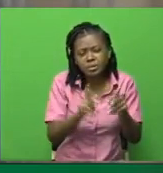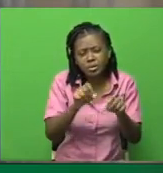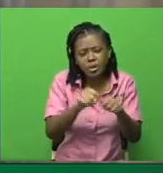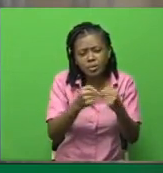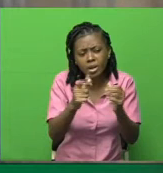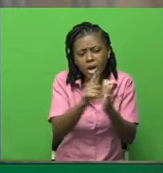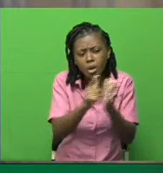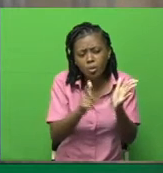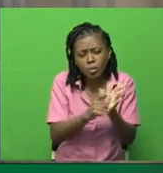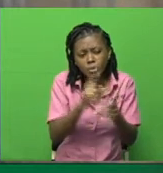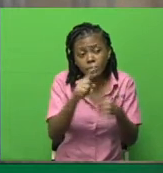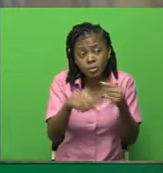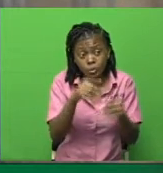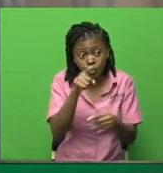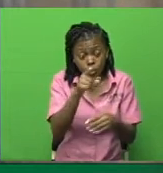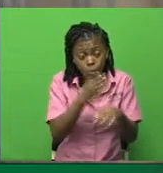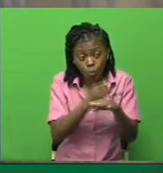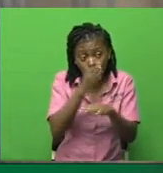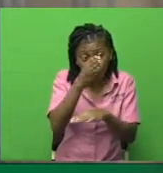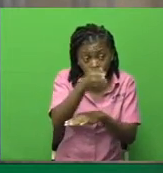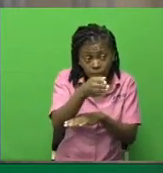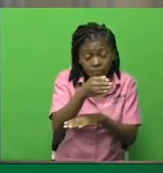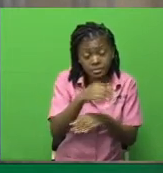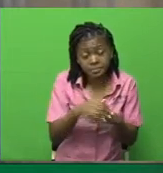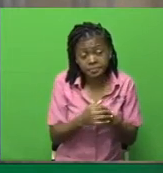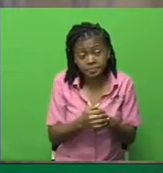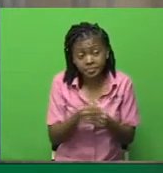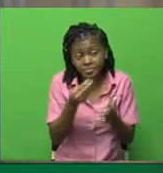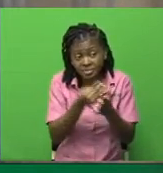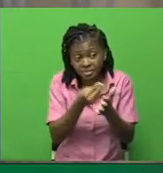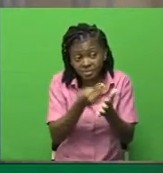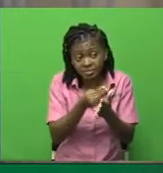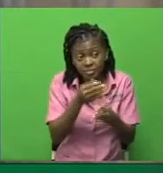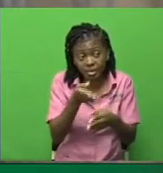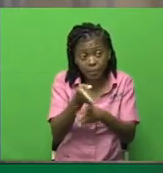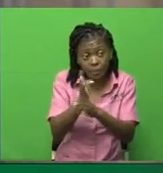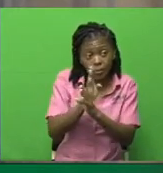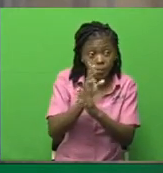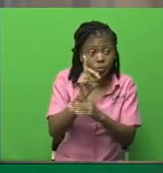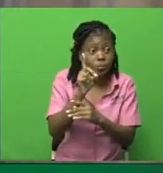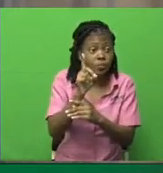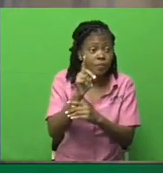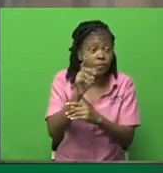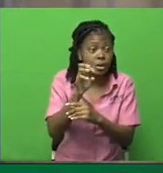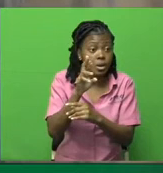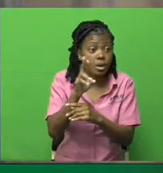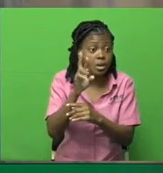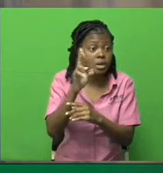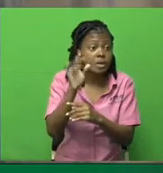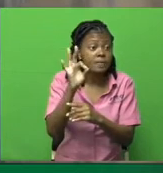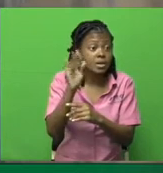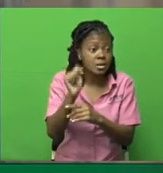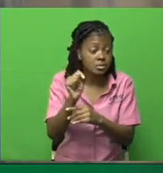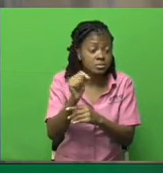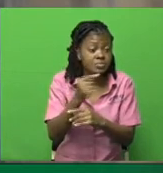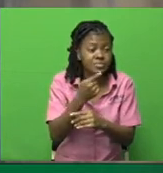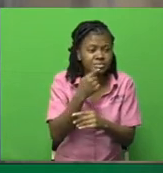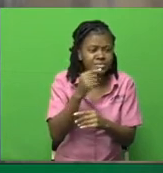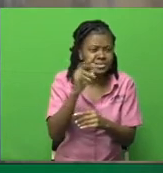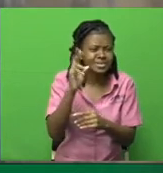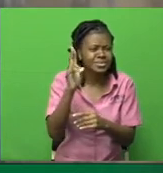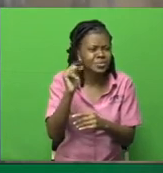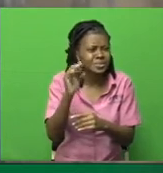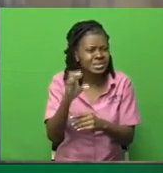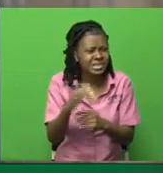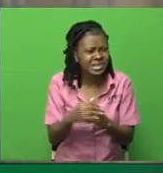over the legal amongst an overdraft remember when they came into office they said my government had maxed out the overdraft they were running